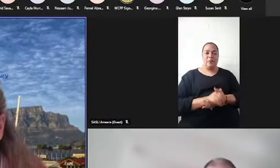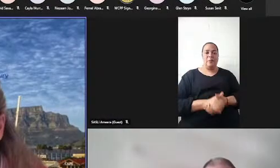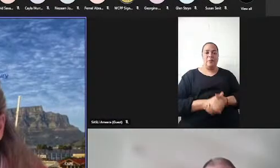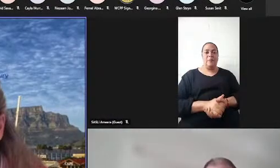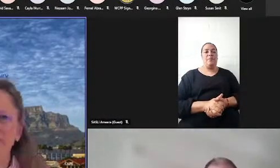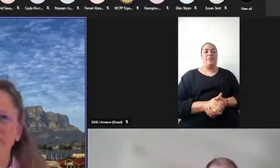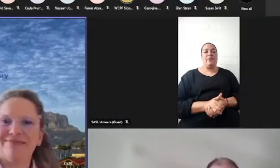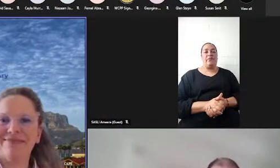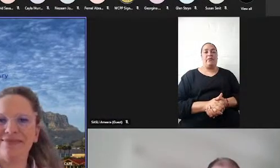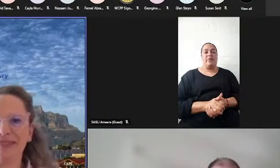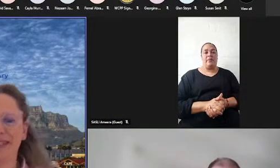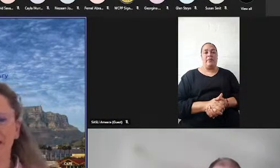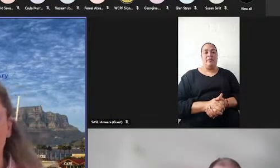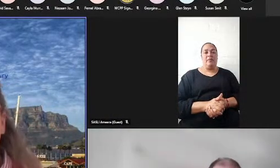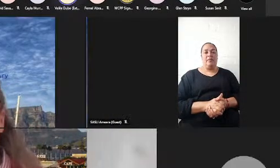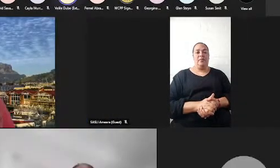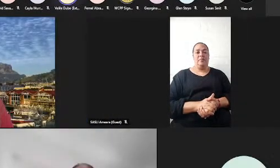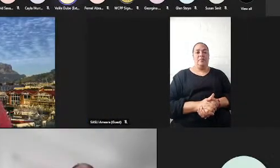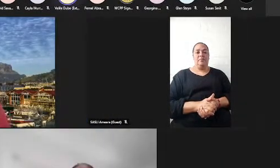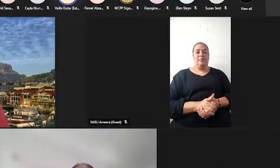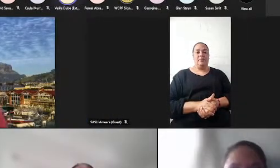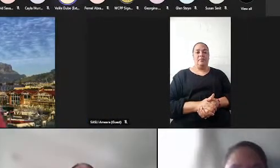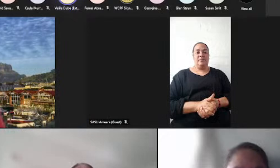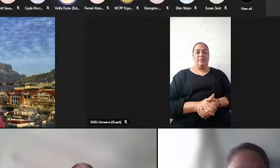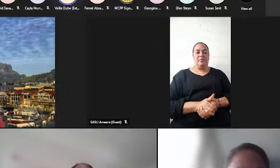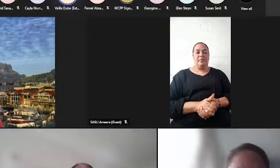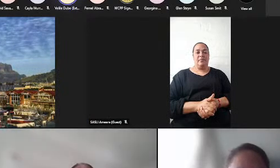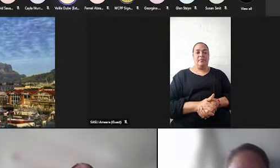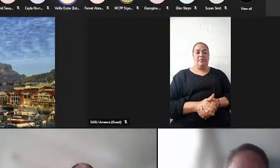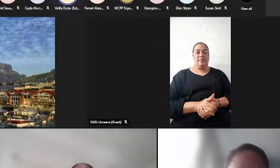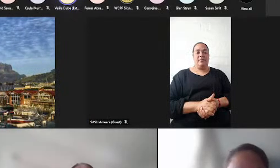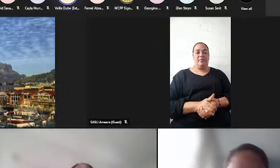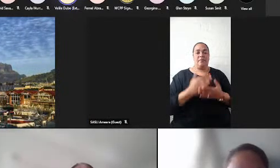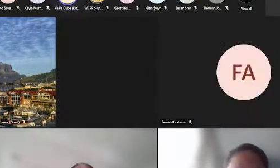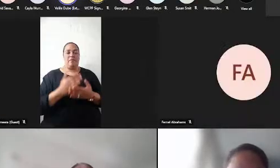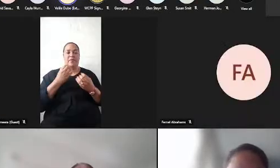There we go. Thank you. Thank you very much.